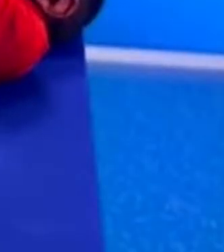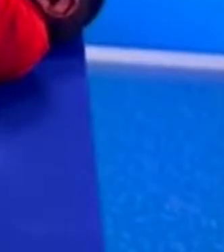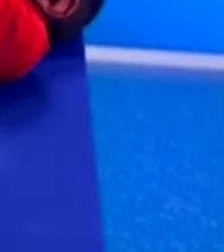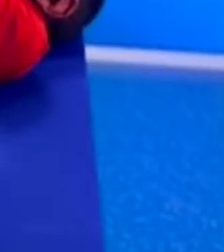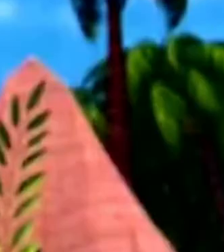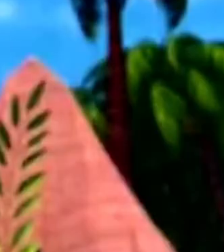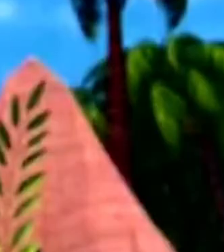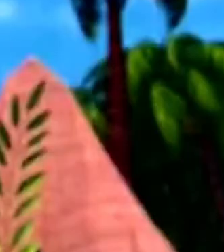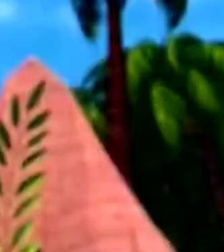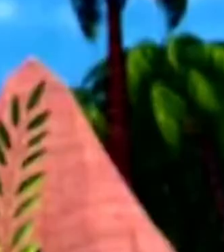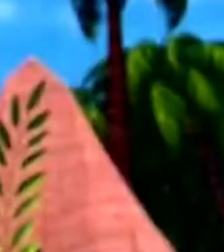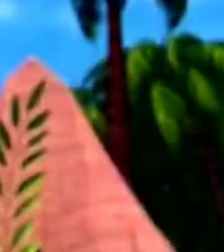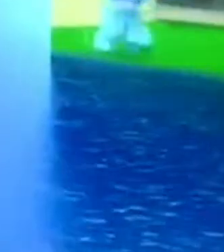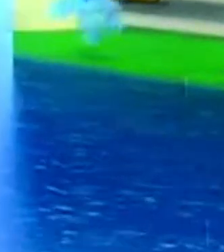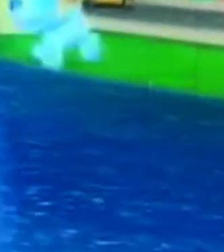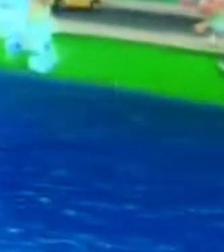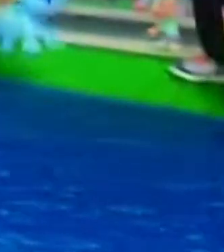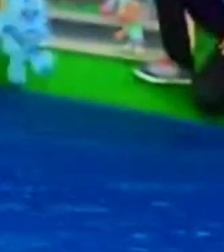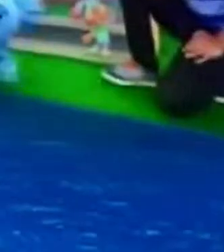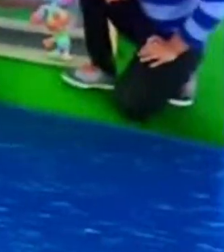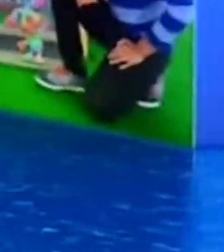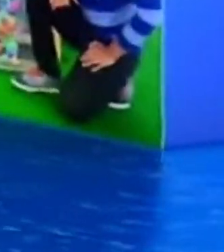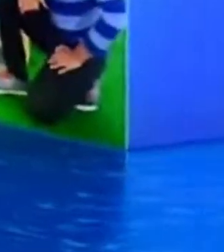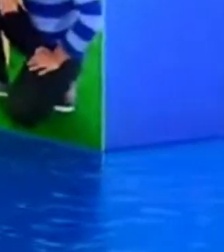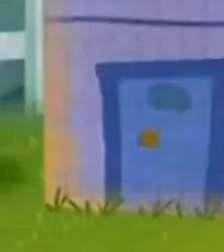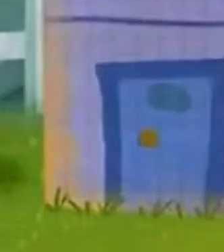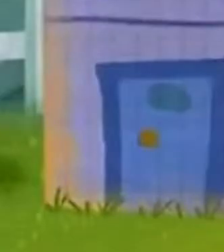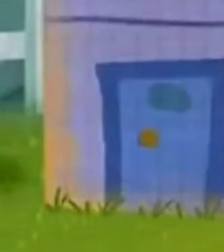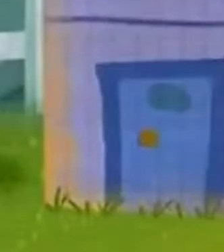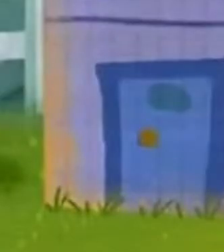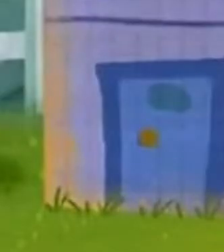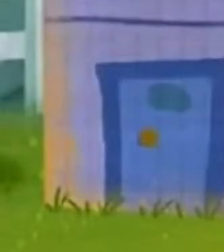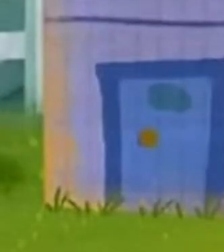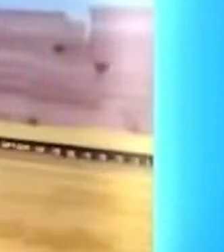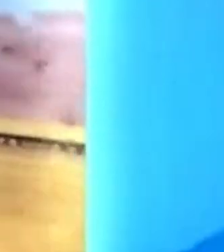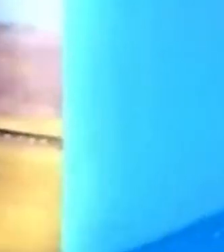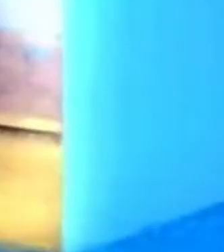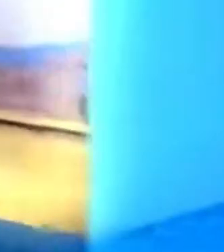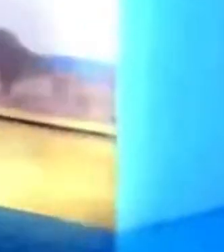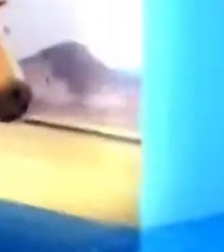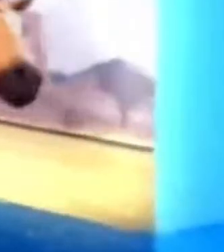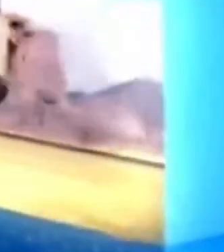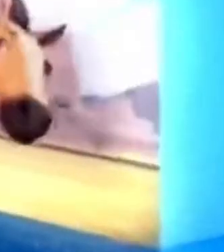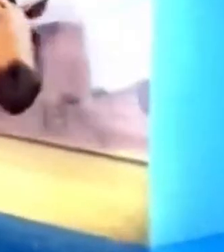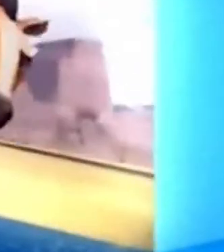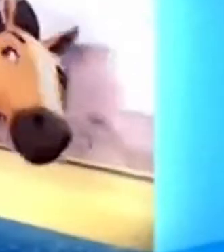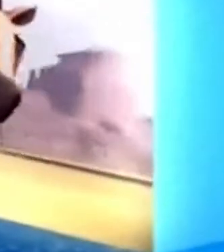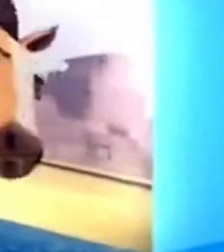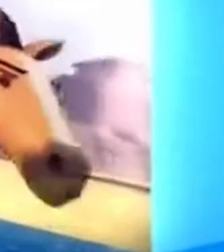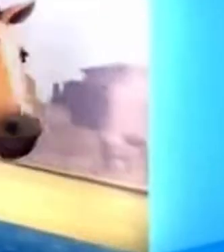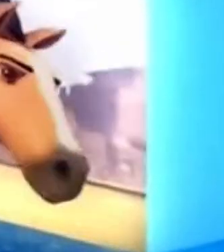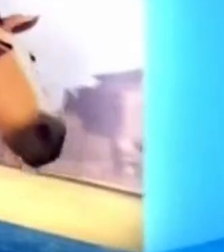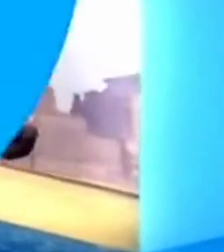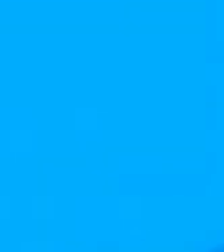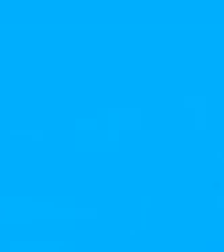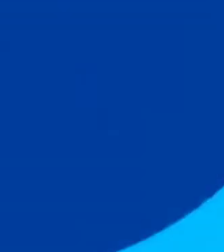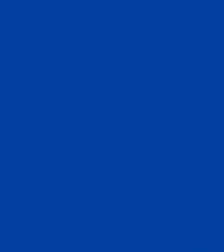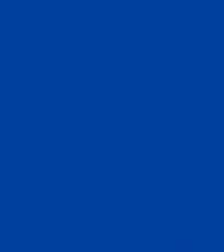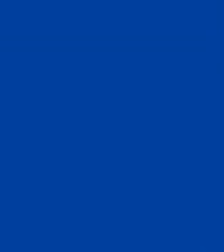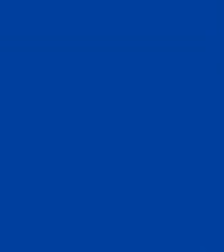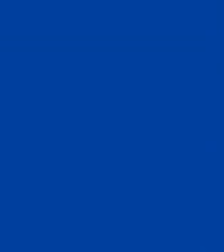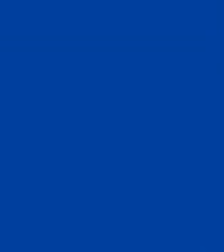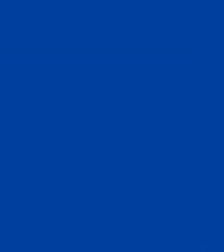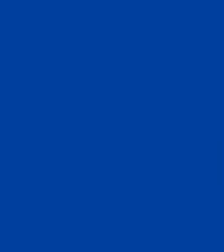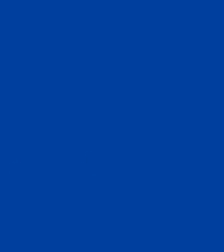of that. True. All at no additional cost. How divine. And all you need to do is reconnect or stay